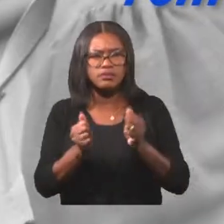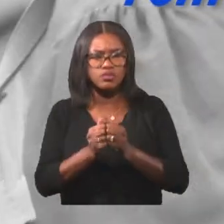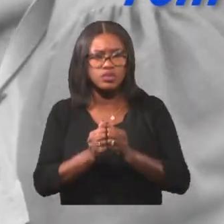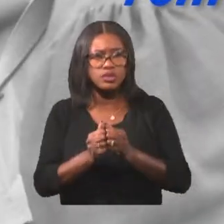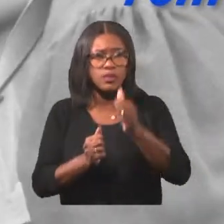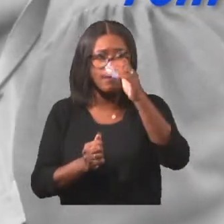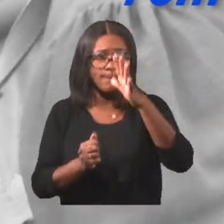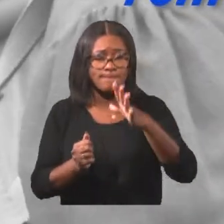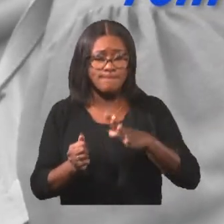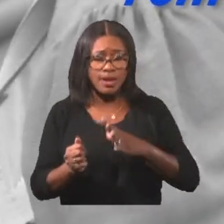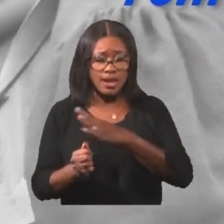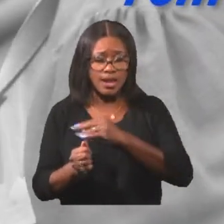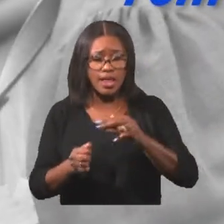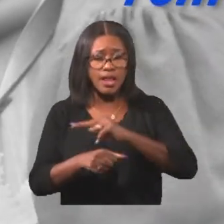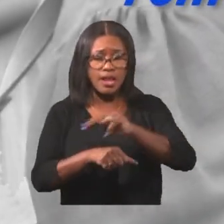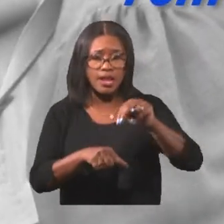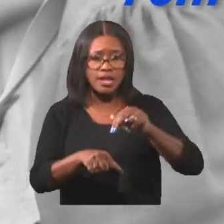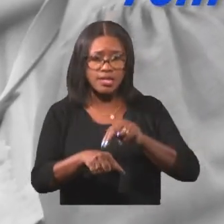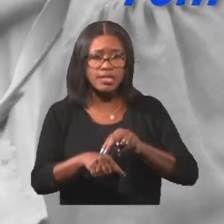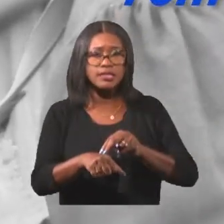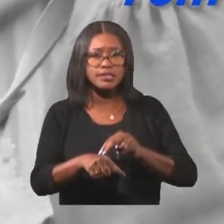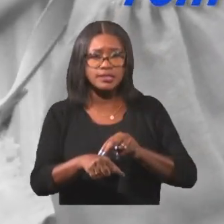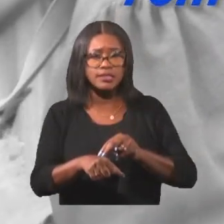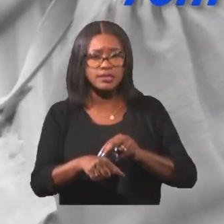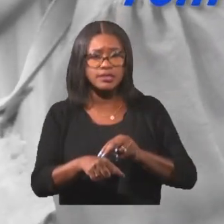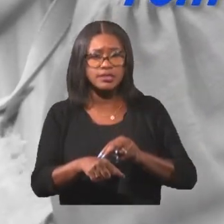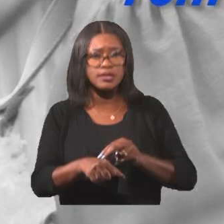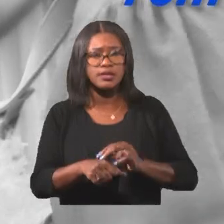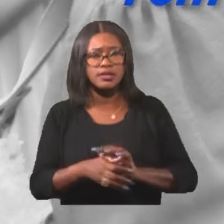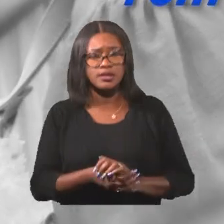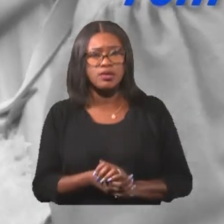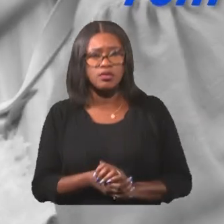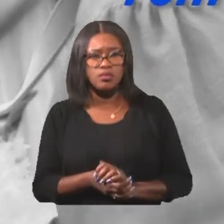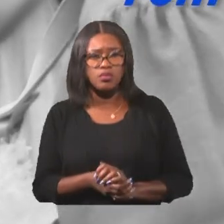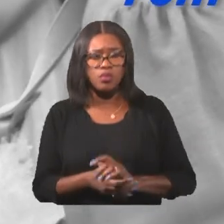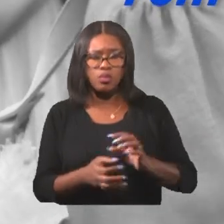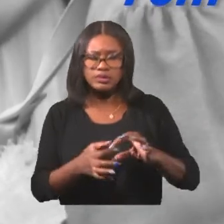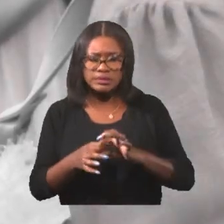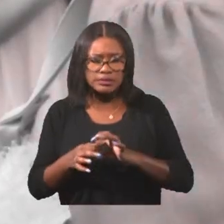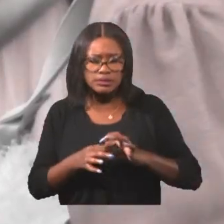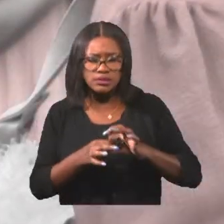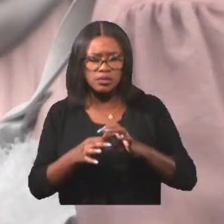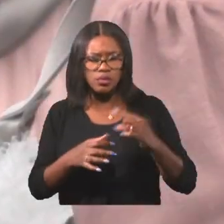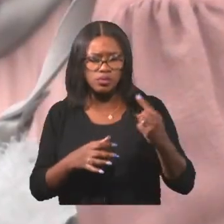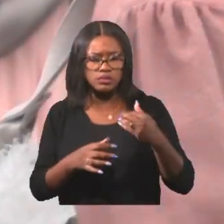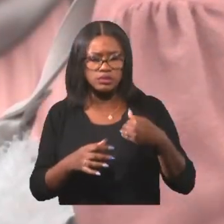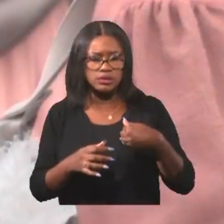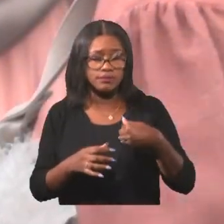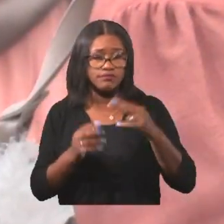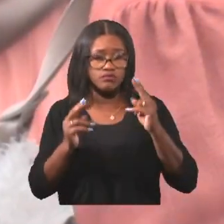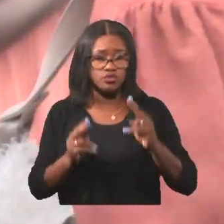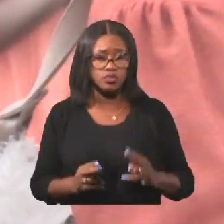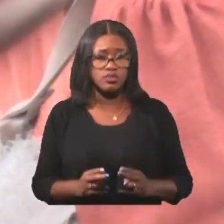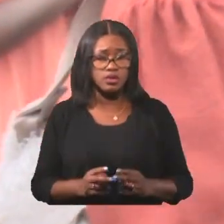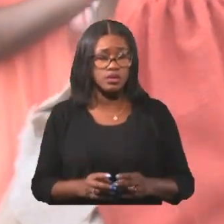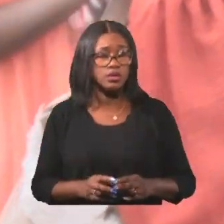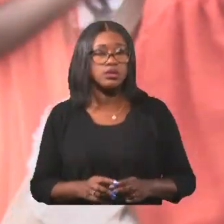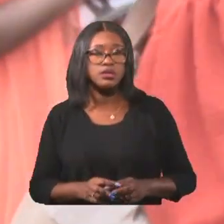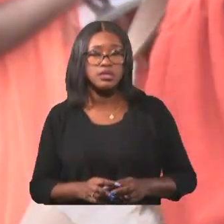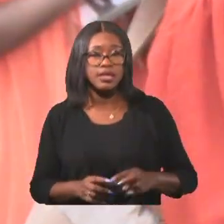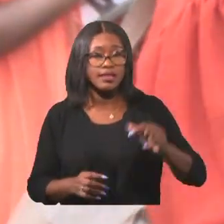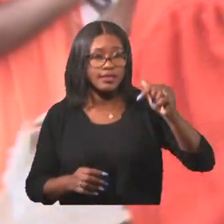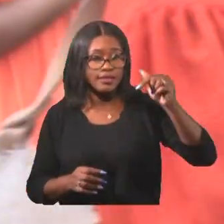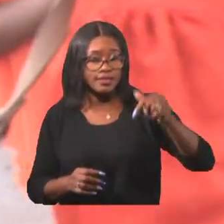nature. For man, there cannot be an existence removed from nature. And if it wasn't clear to us,